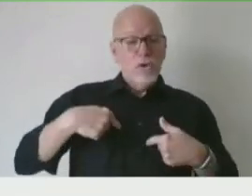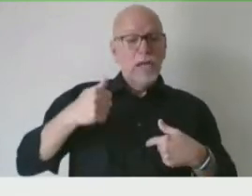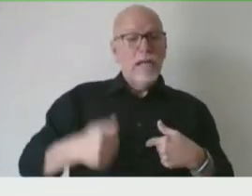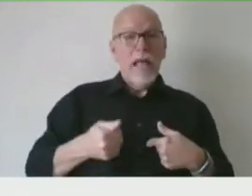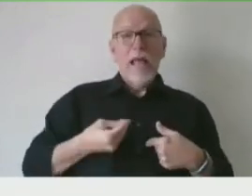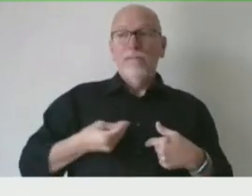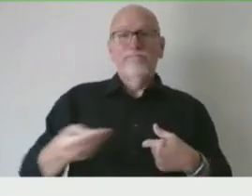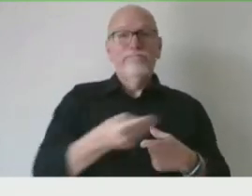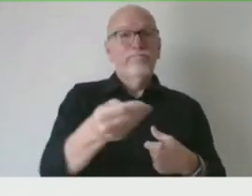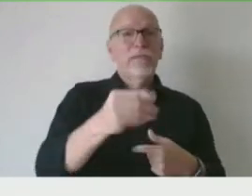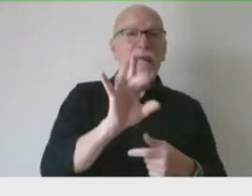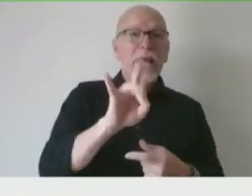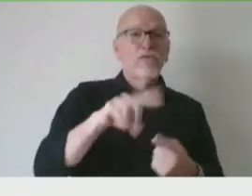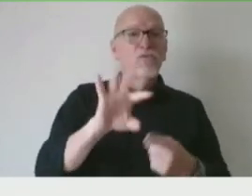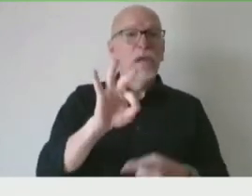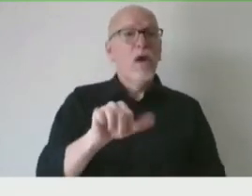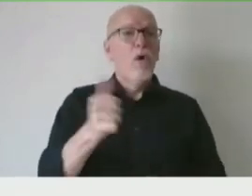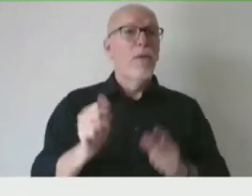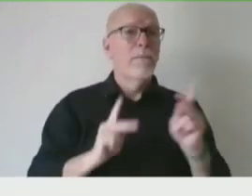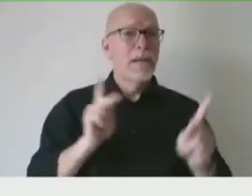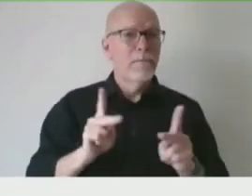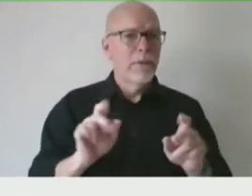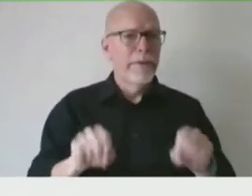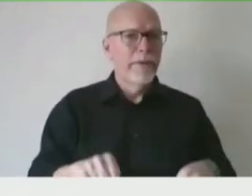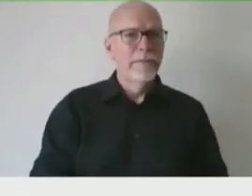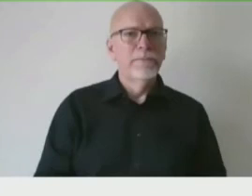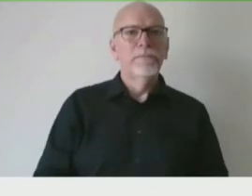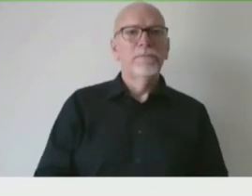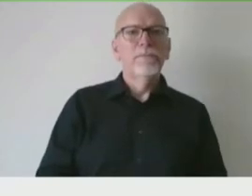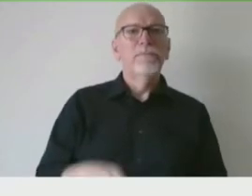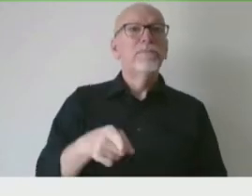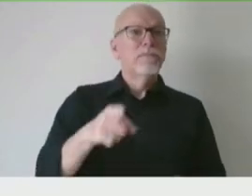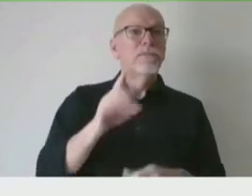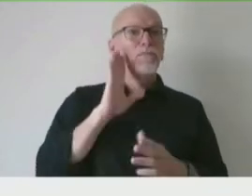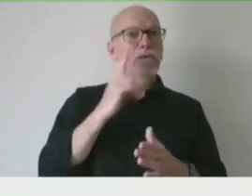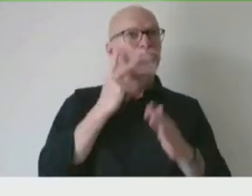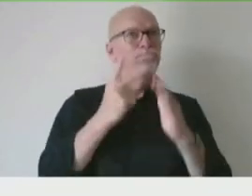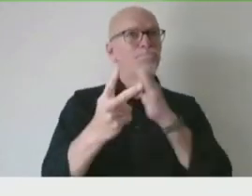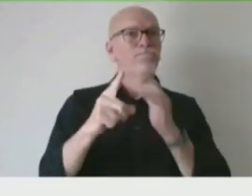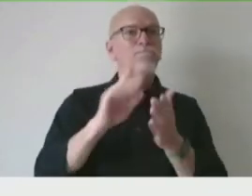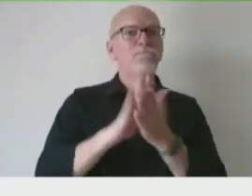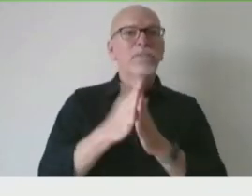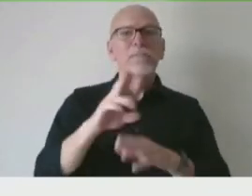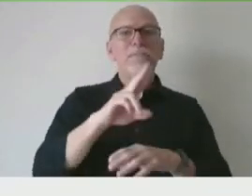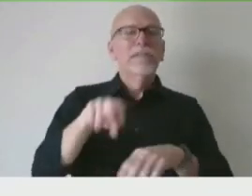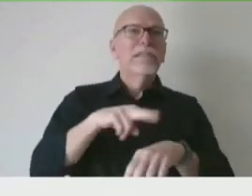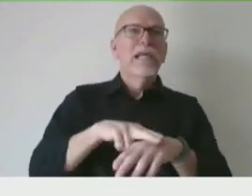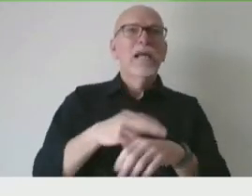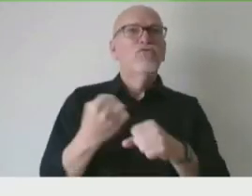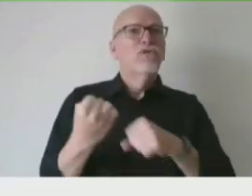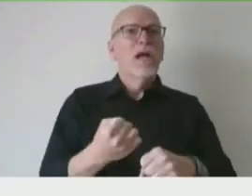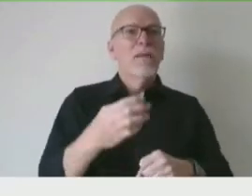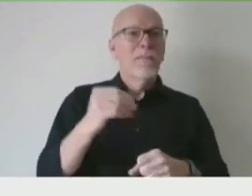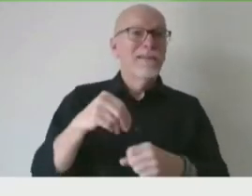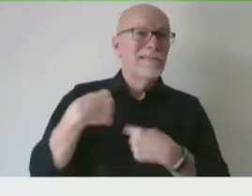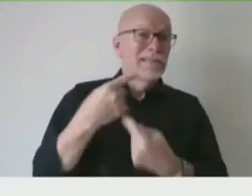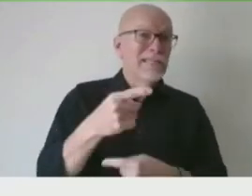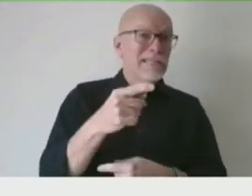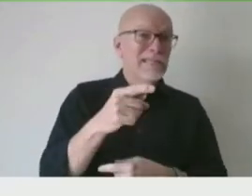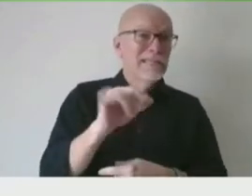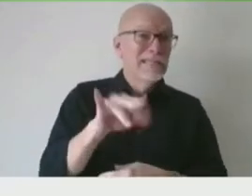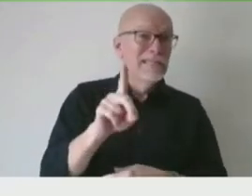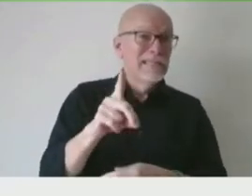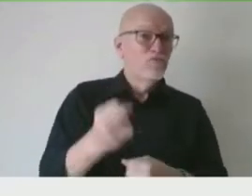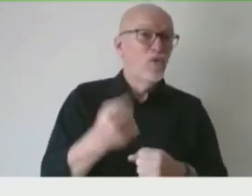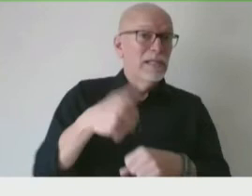8 or 9 other people. It has surged to become the predominant variant nationally and in Indiana since May and represents more